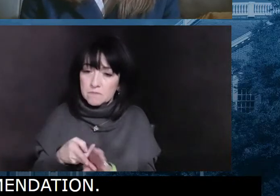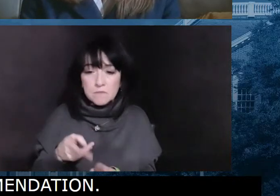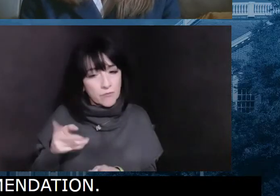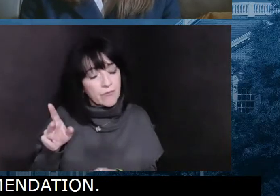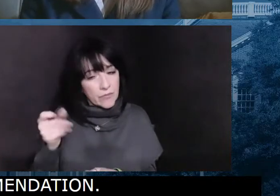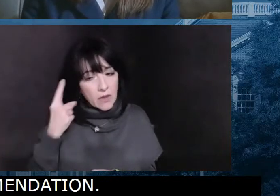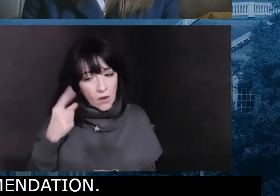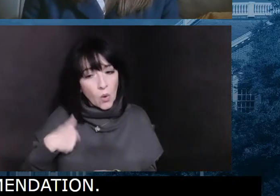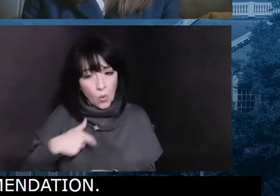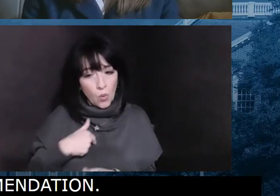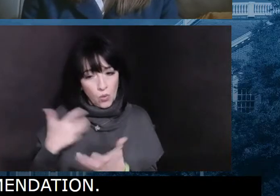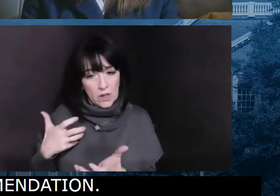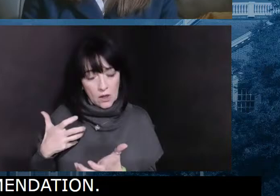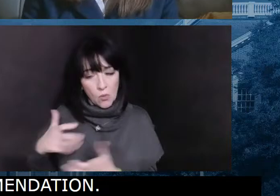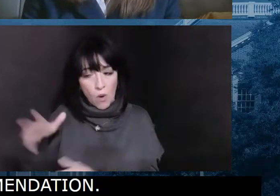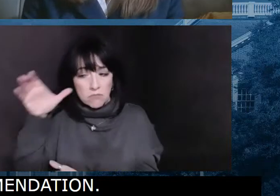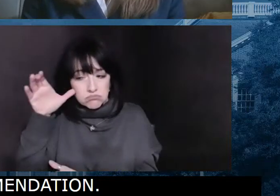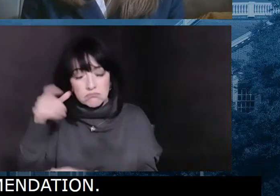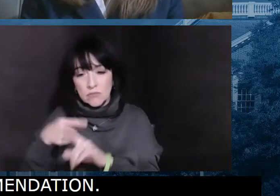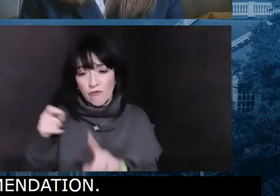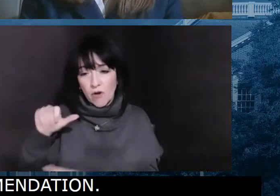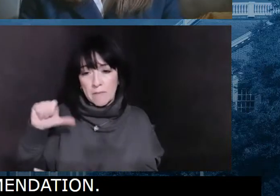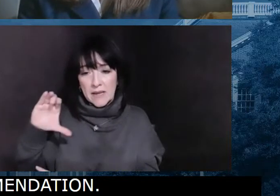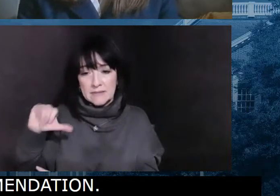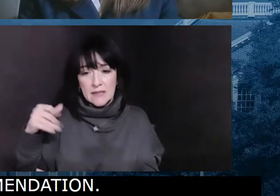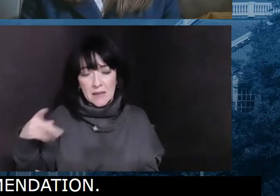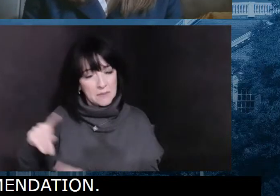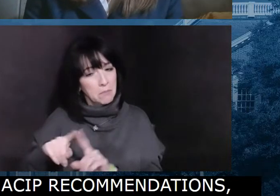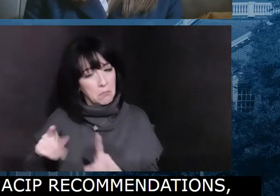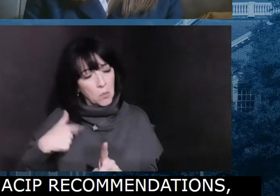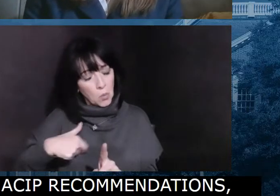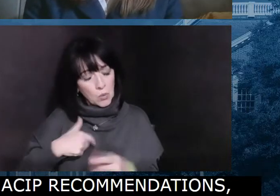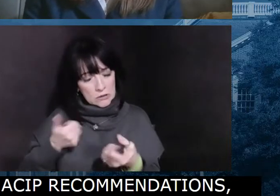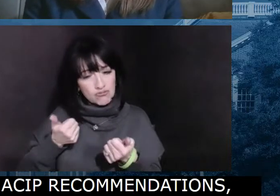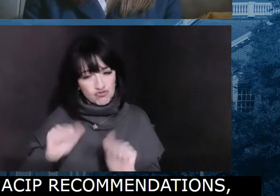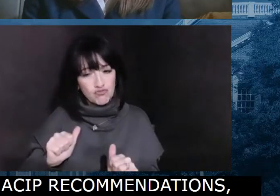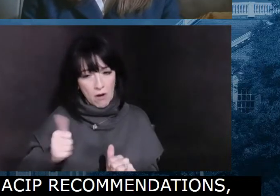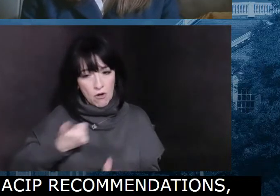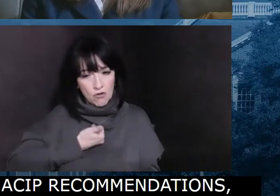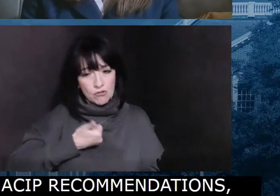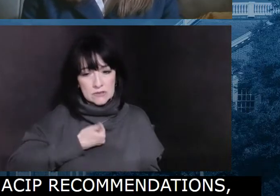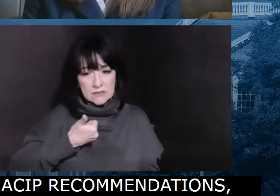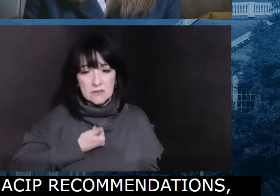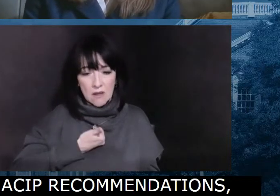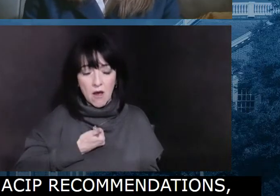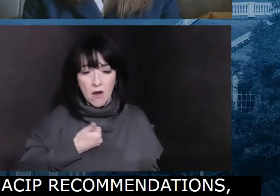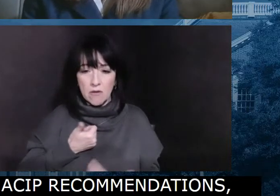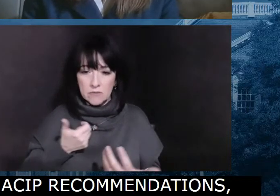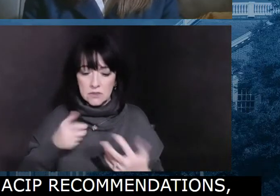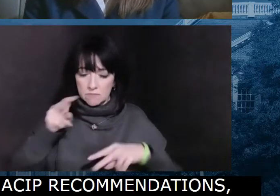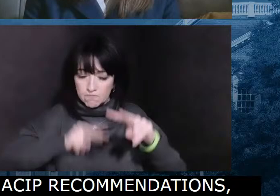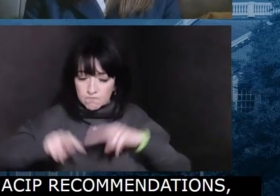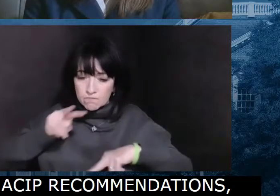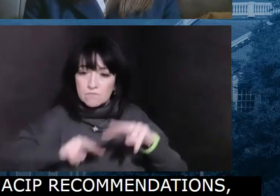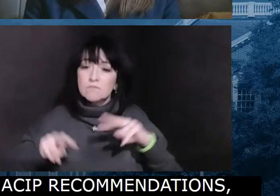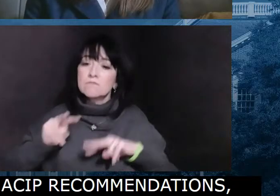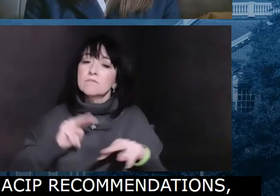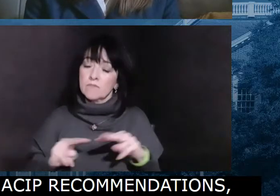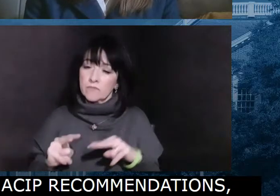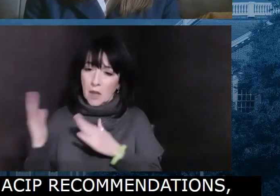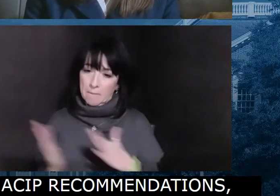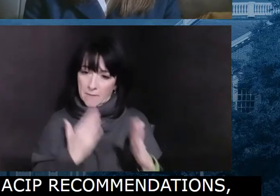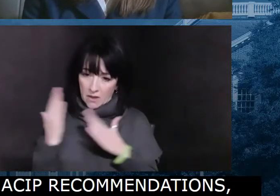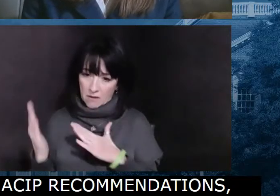proactively get ahead of this as well. We know that because the studies